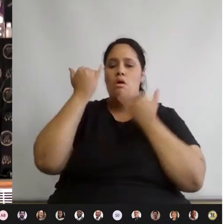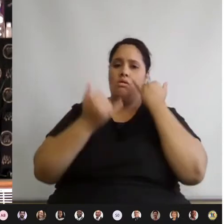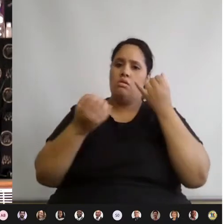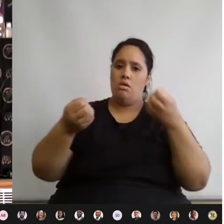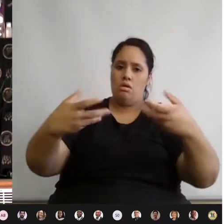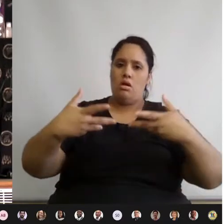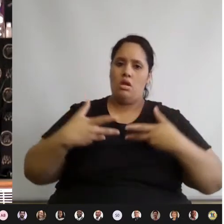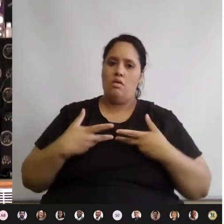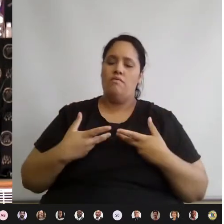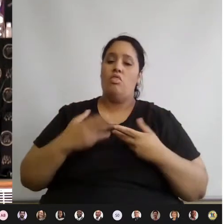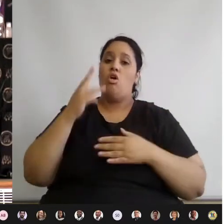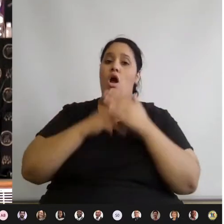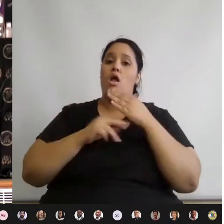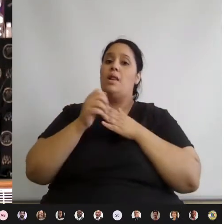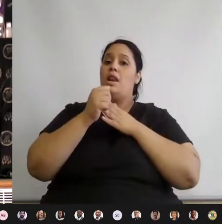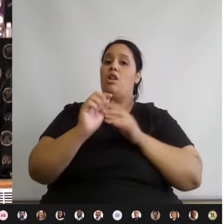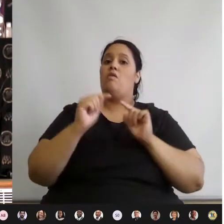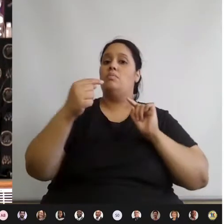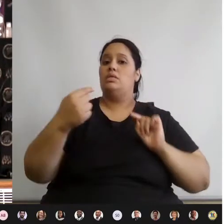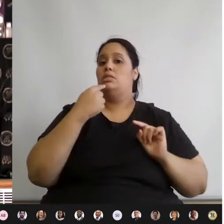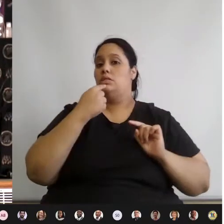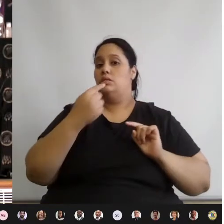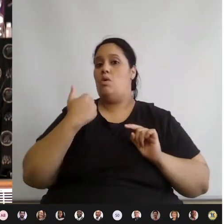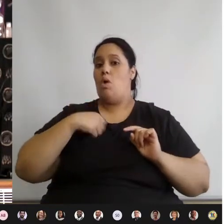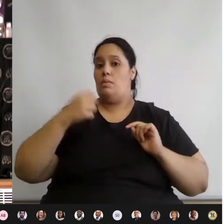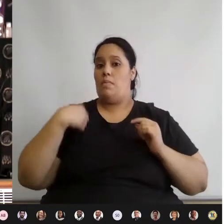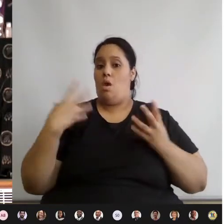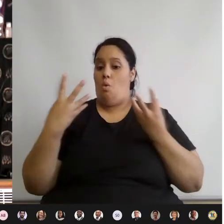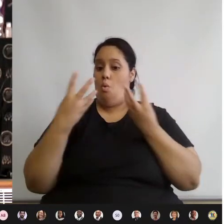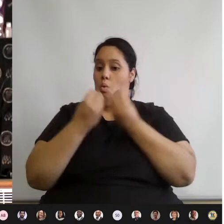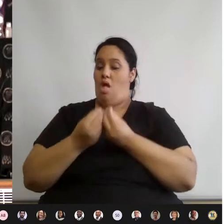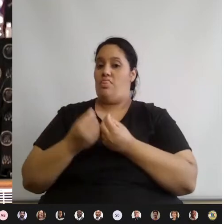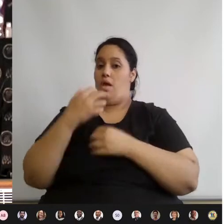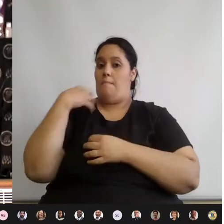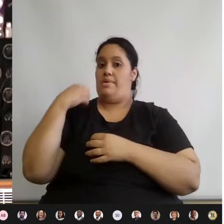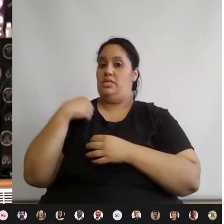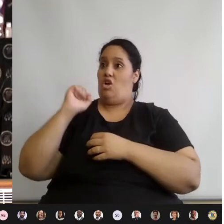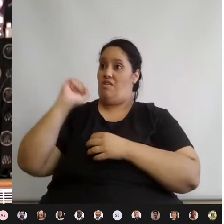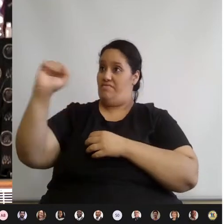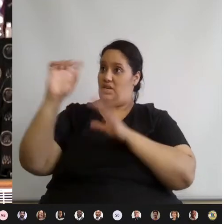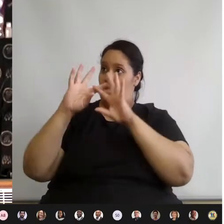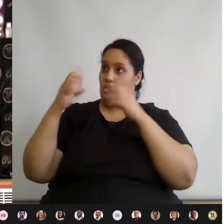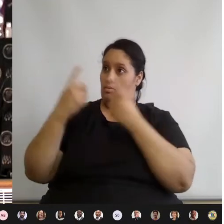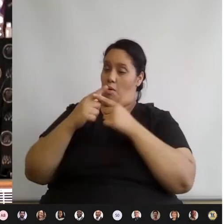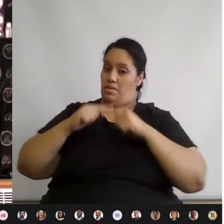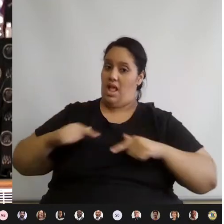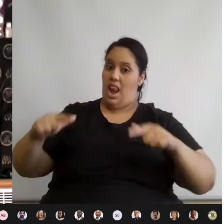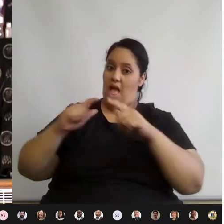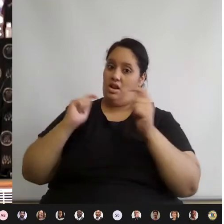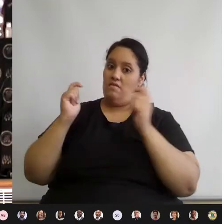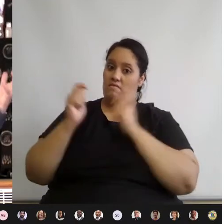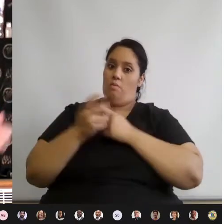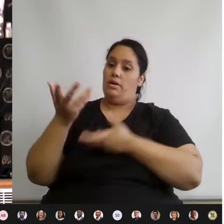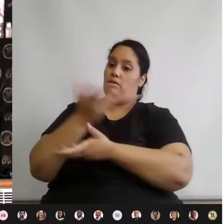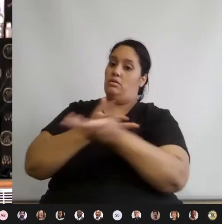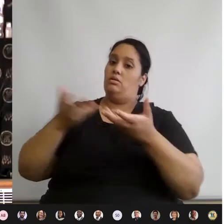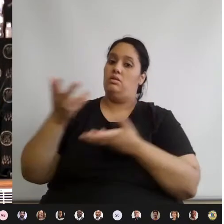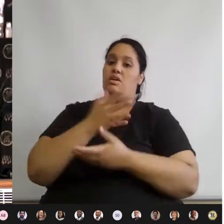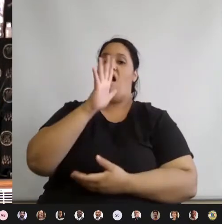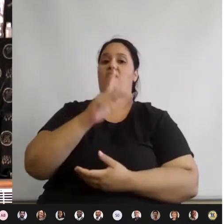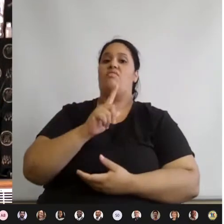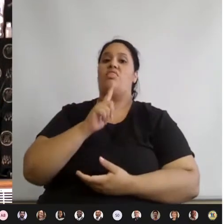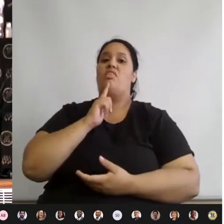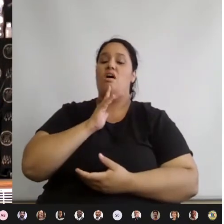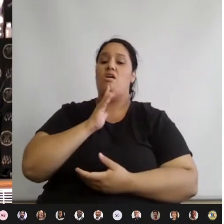he would like me to come along with the Minister of that Land Reform Department and talk about the 5,000 hectares in this